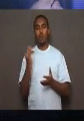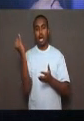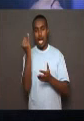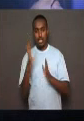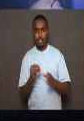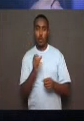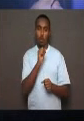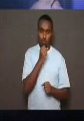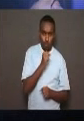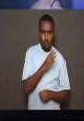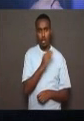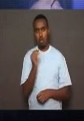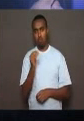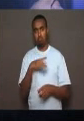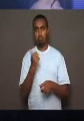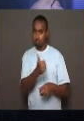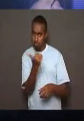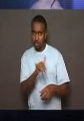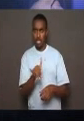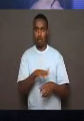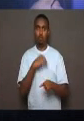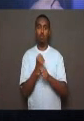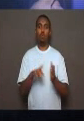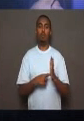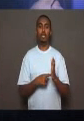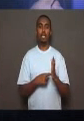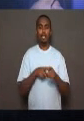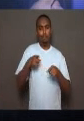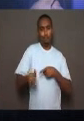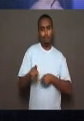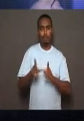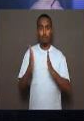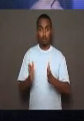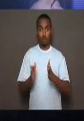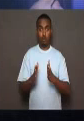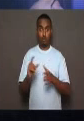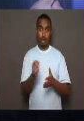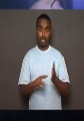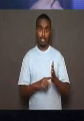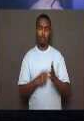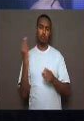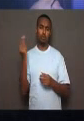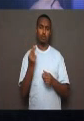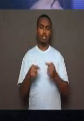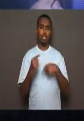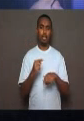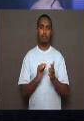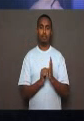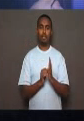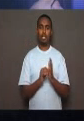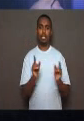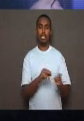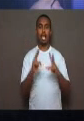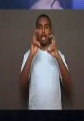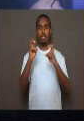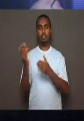or musical works. A critic's writing usually appears in the form of an